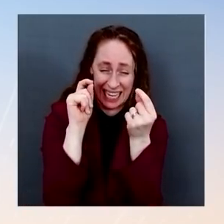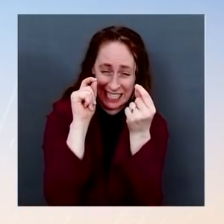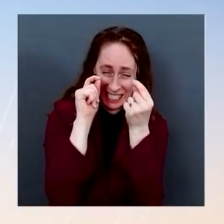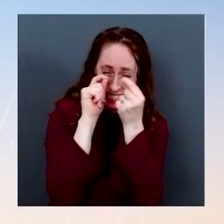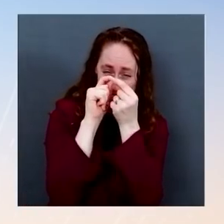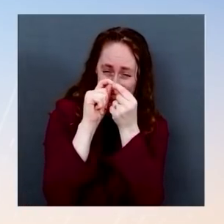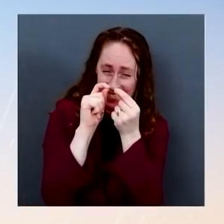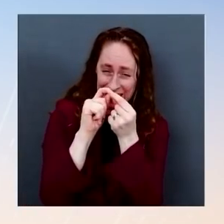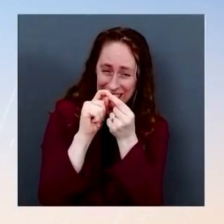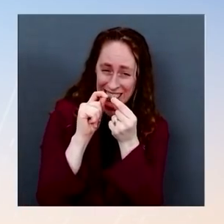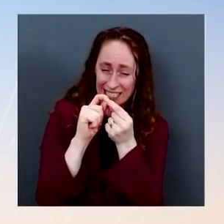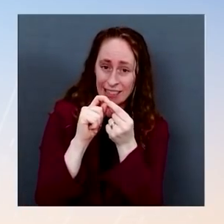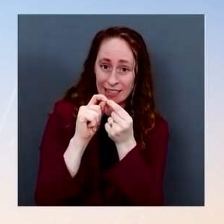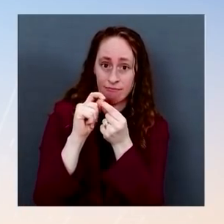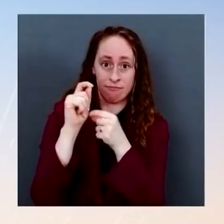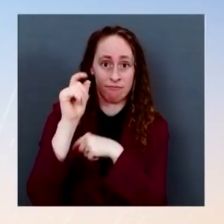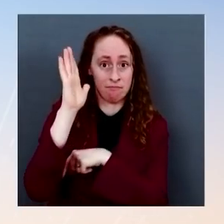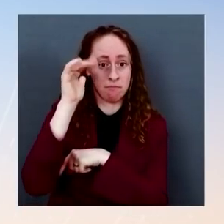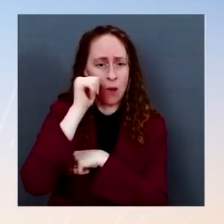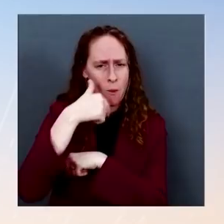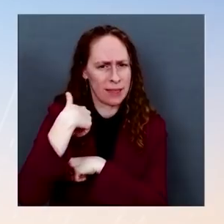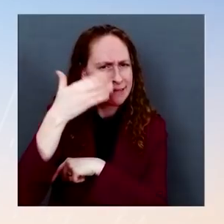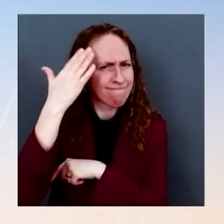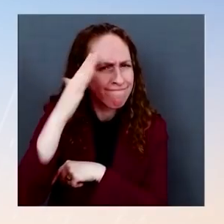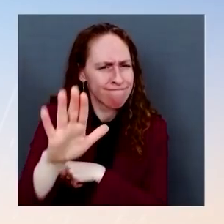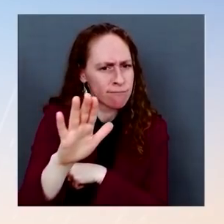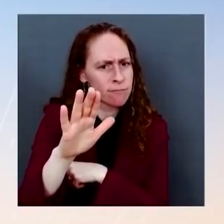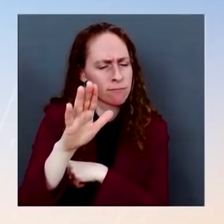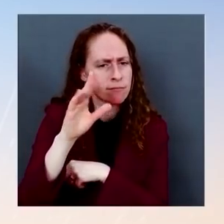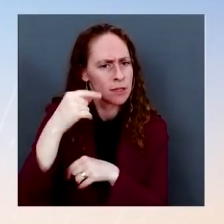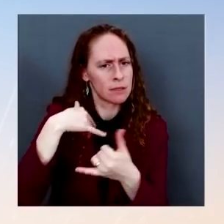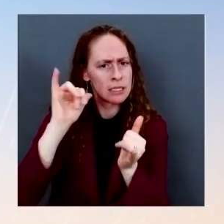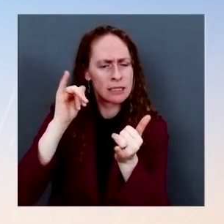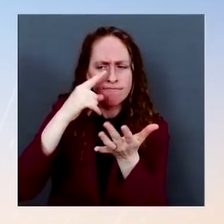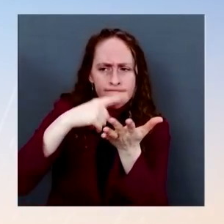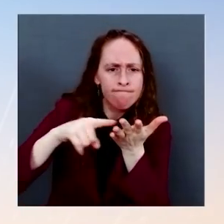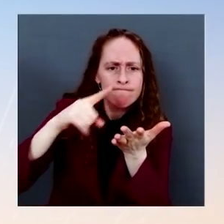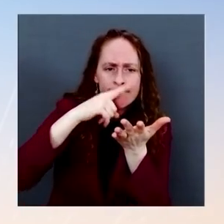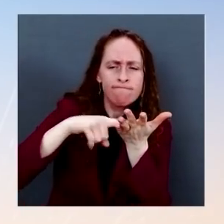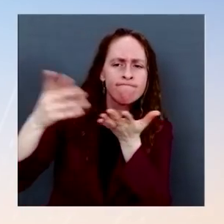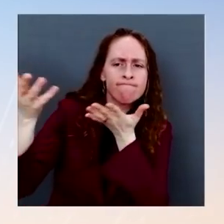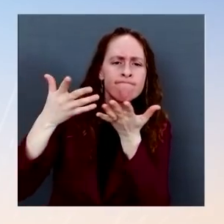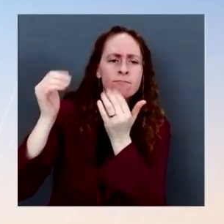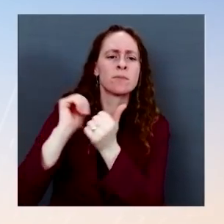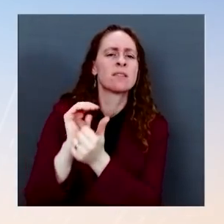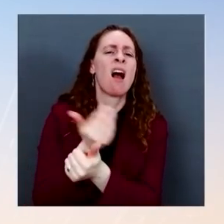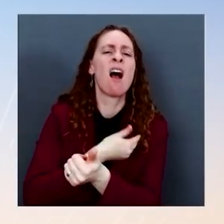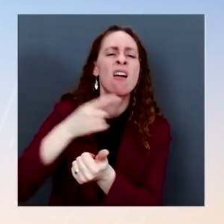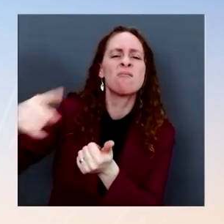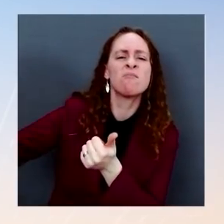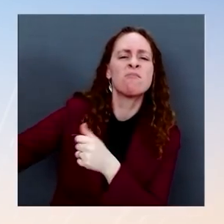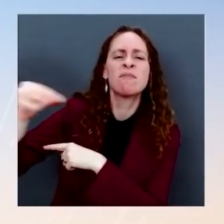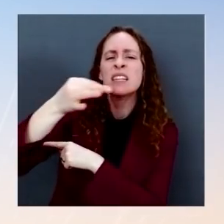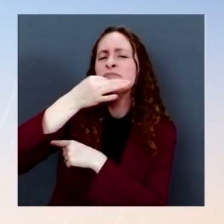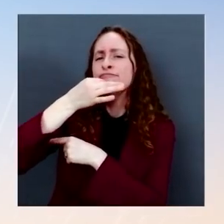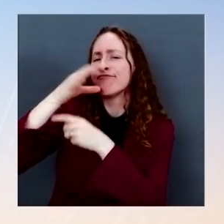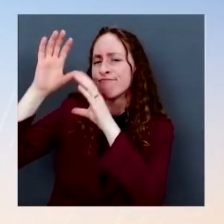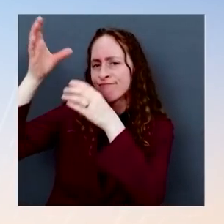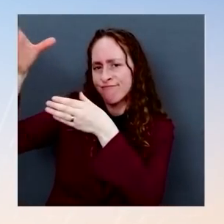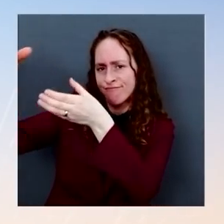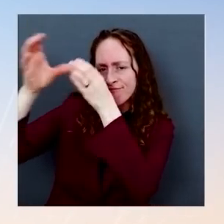will continue to consult with our health and medical experts on that. Does the president still feel like COVID can be ended? His objective is